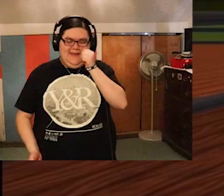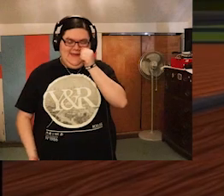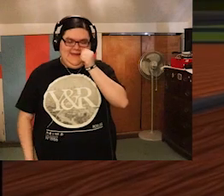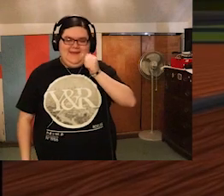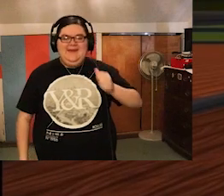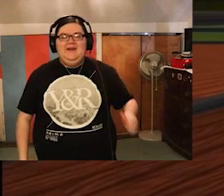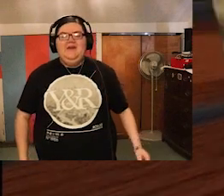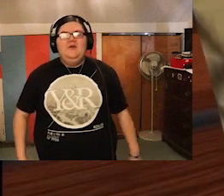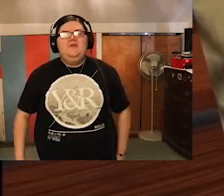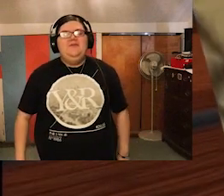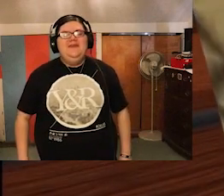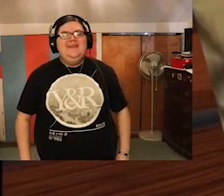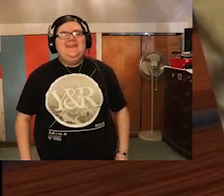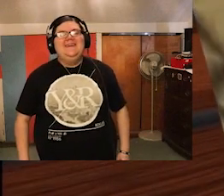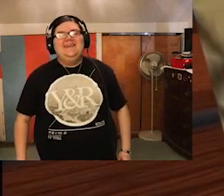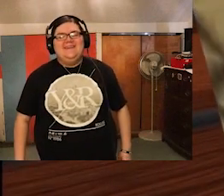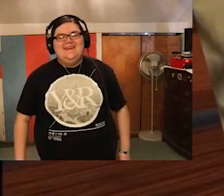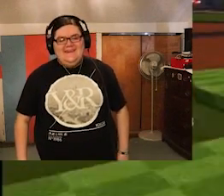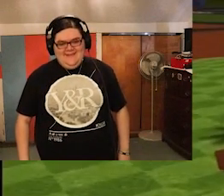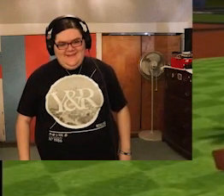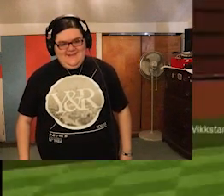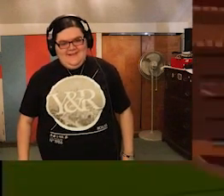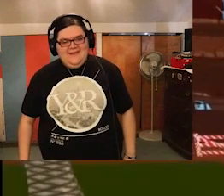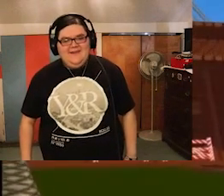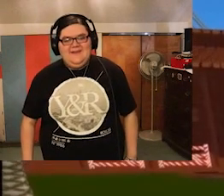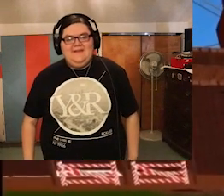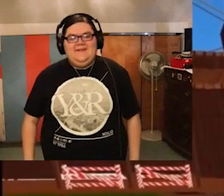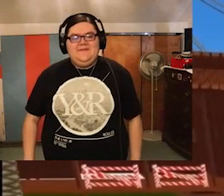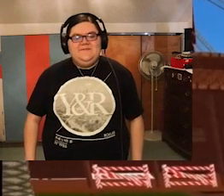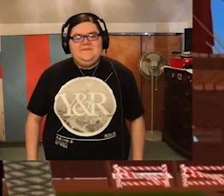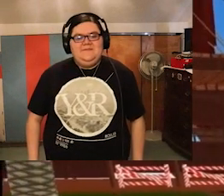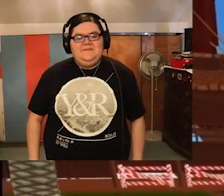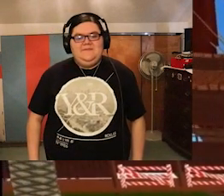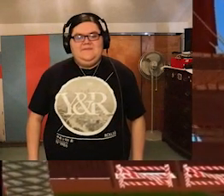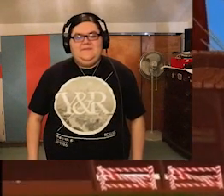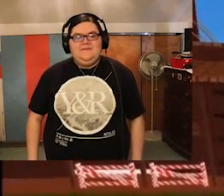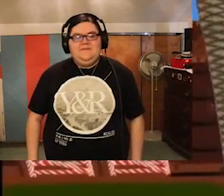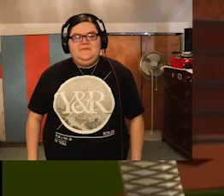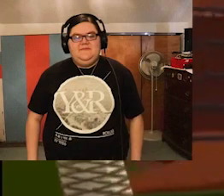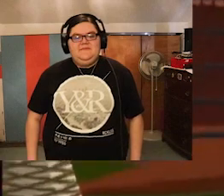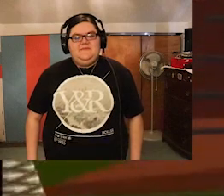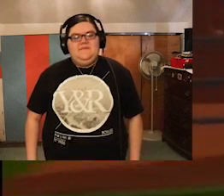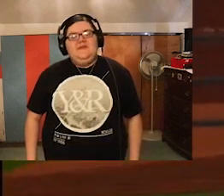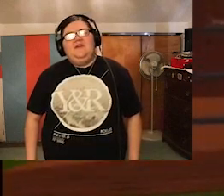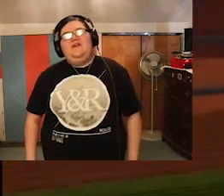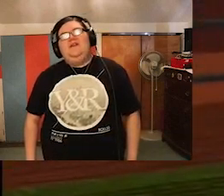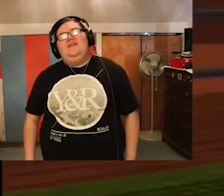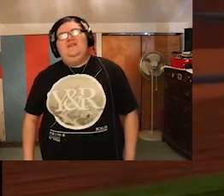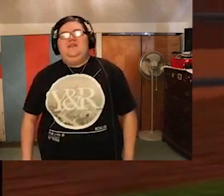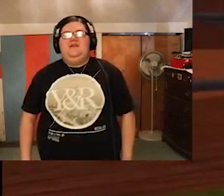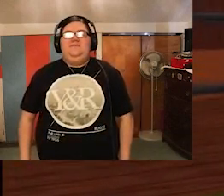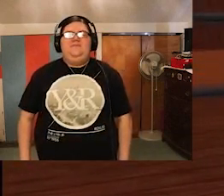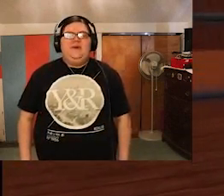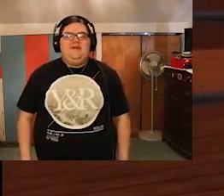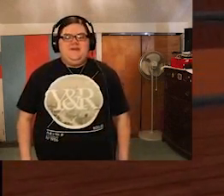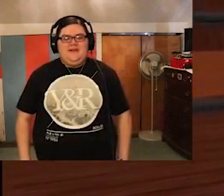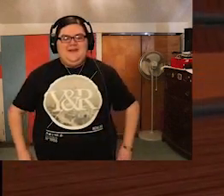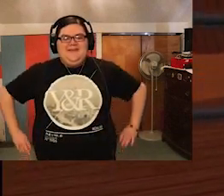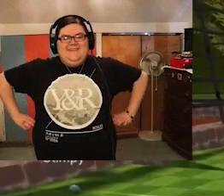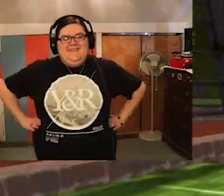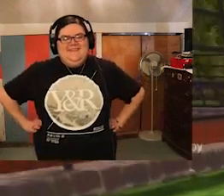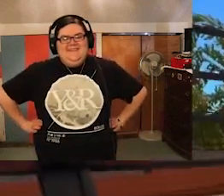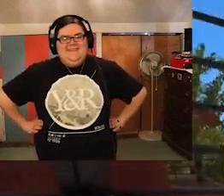I'm idiot. Stop yourself. What do you mean? I'm trying to Stop! Oh, Toby, stop!